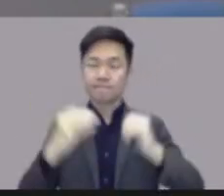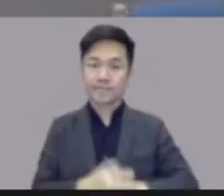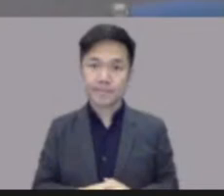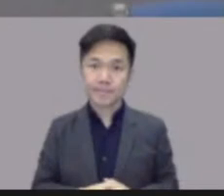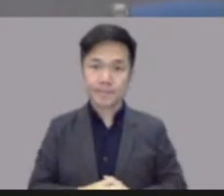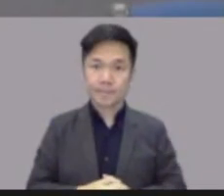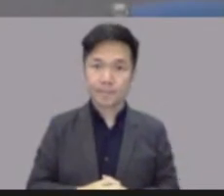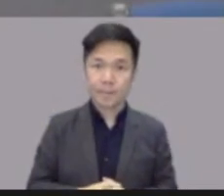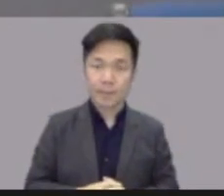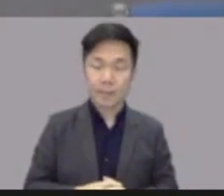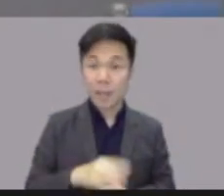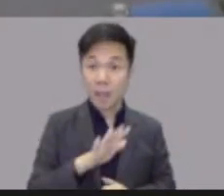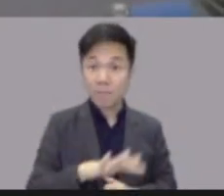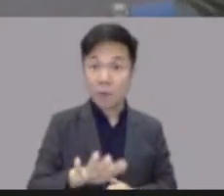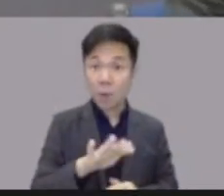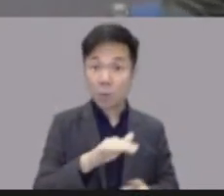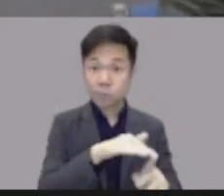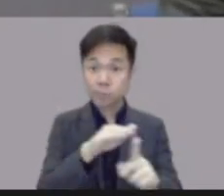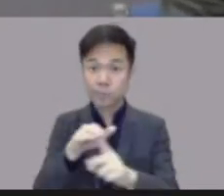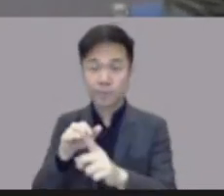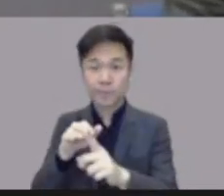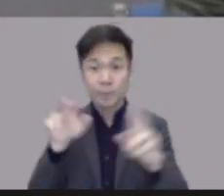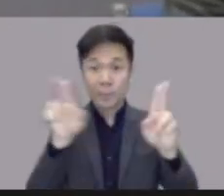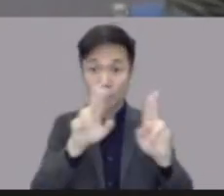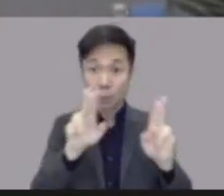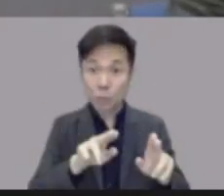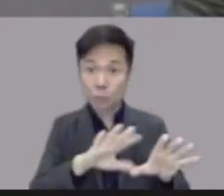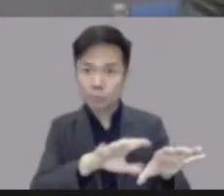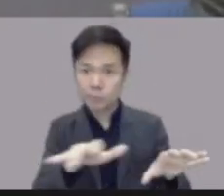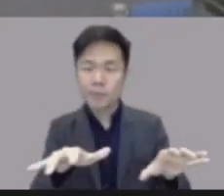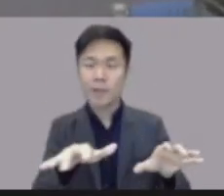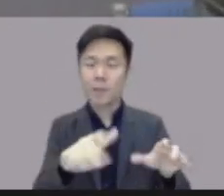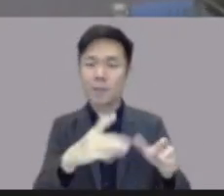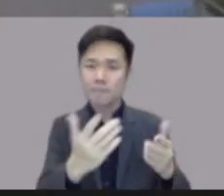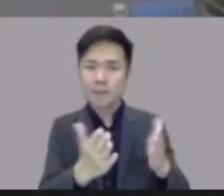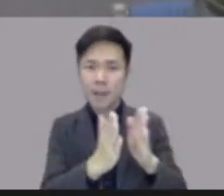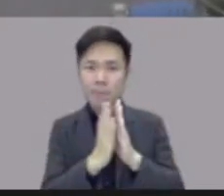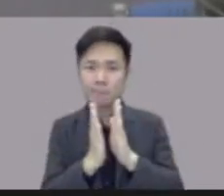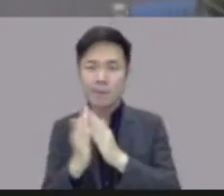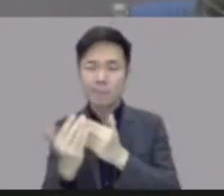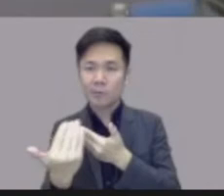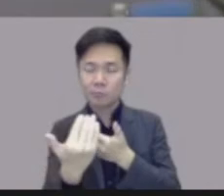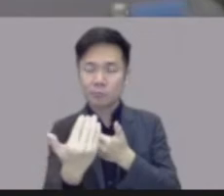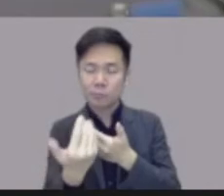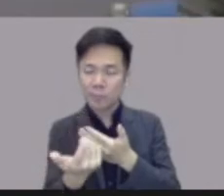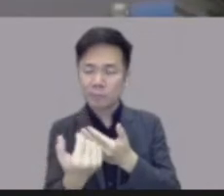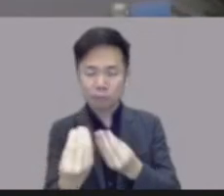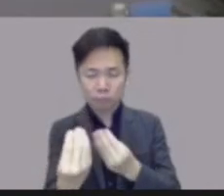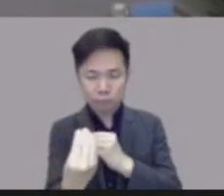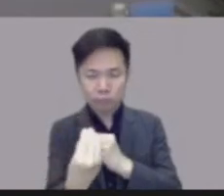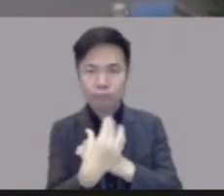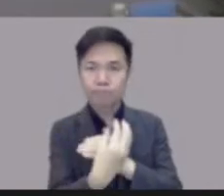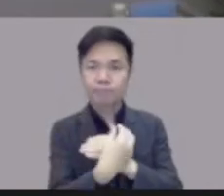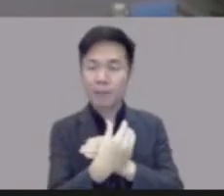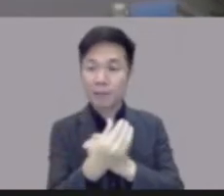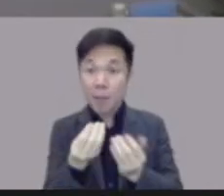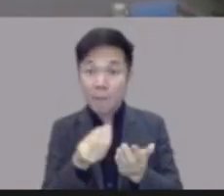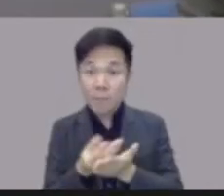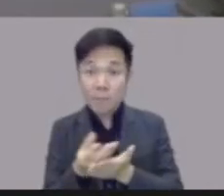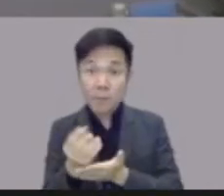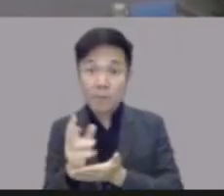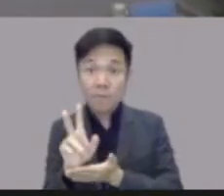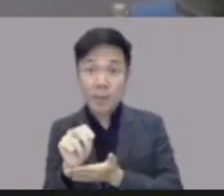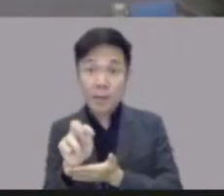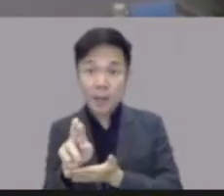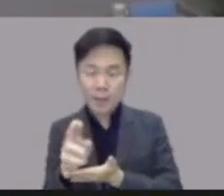supports in implementations and share lessons of the bureaus environmental data environmental development challenges in